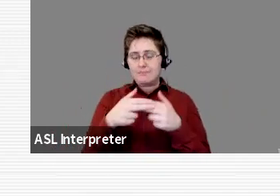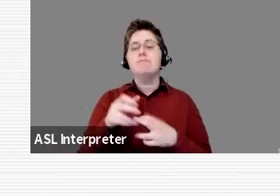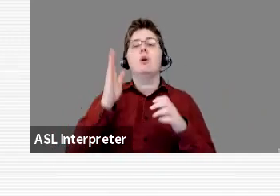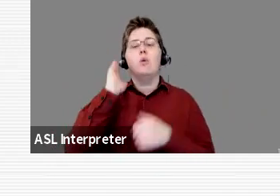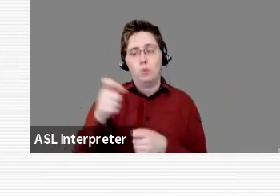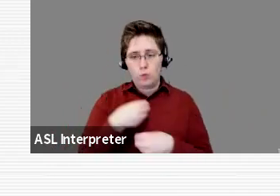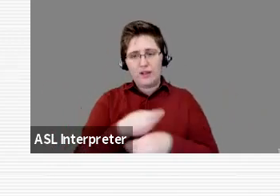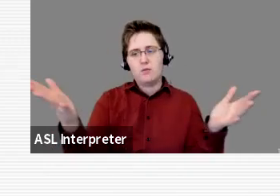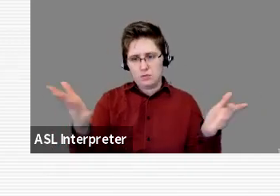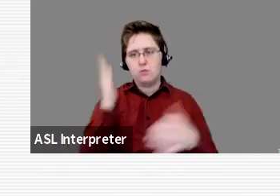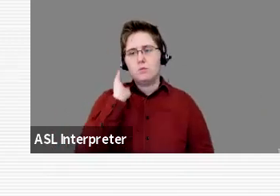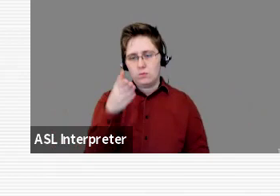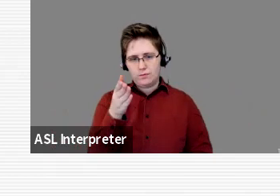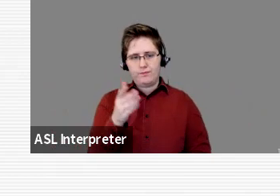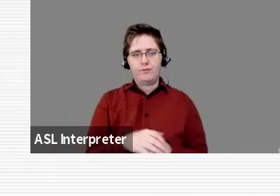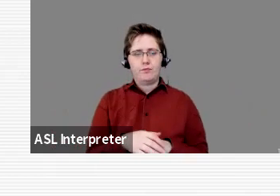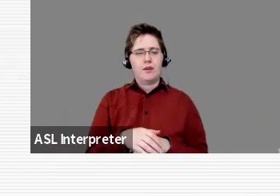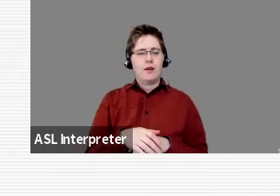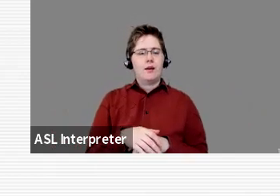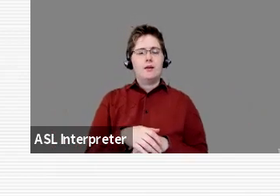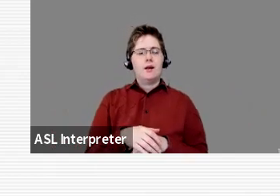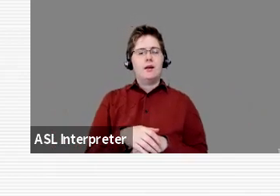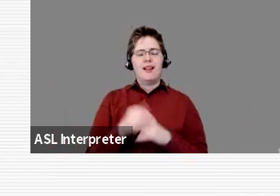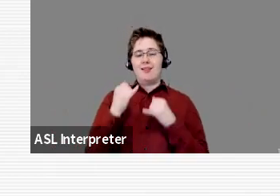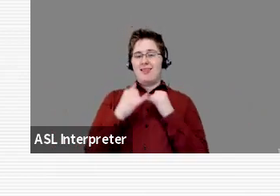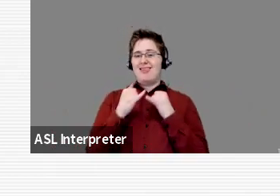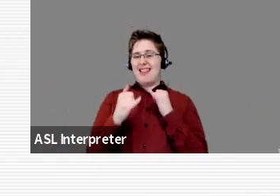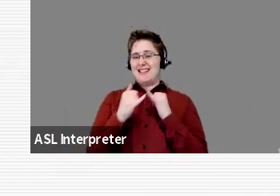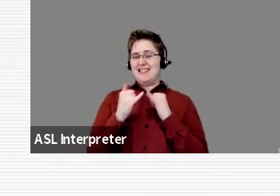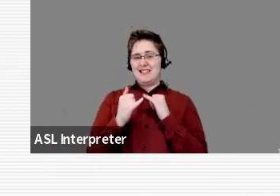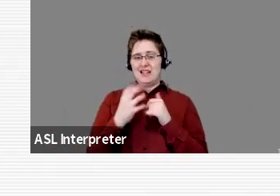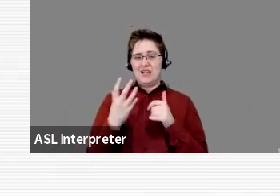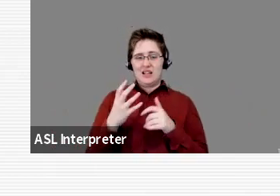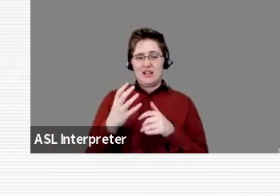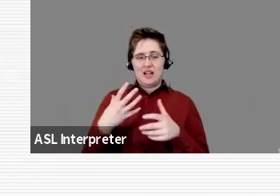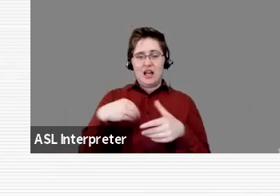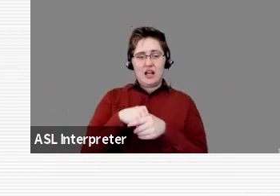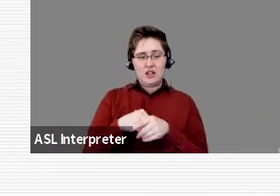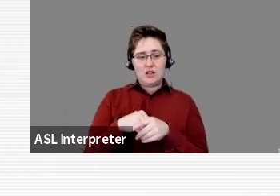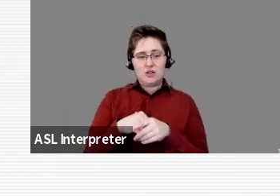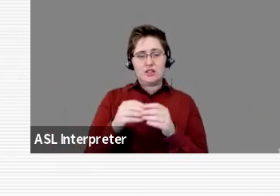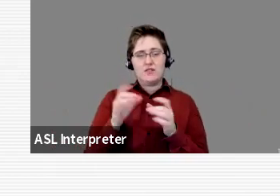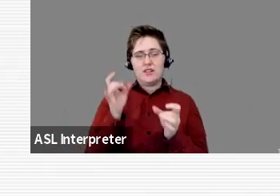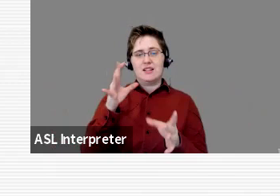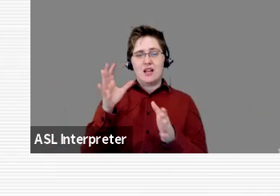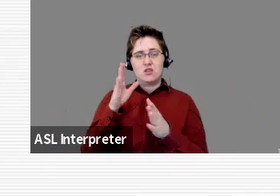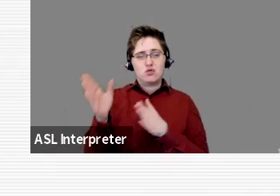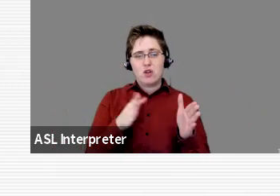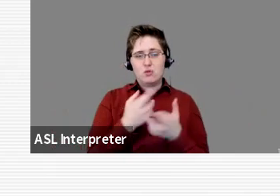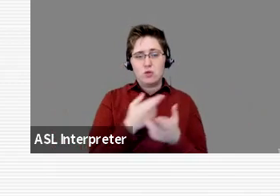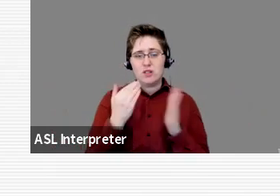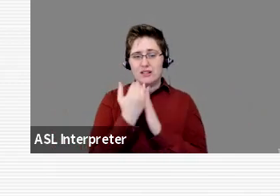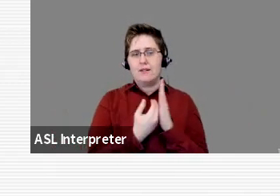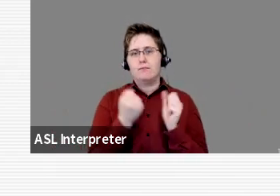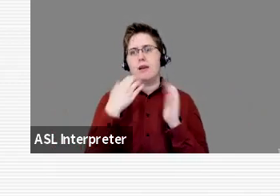slides. The disability, the last one, I'm sorry, the Inclusive Disaster Strategies resource list is like pages and pages